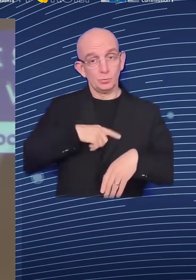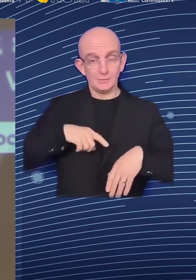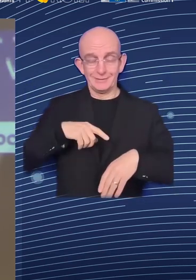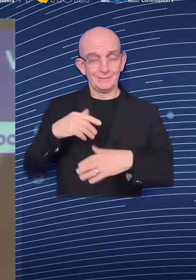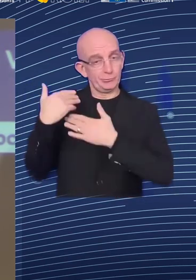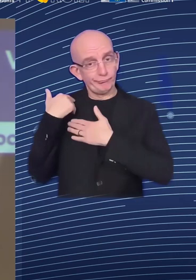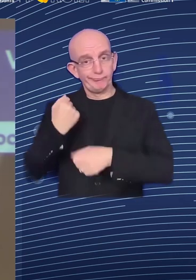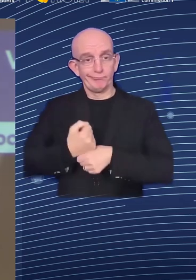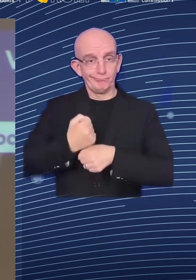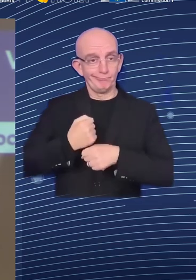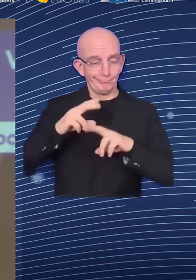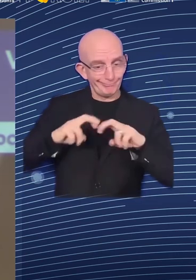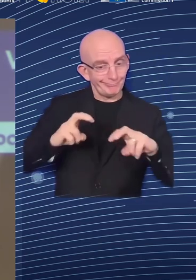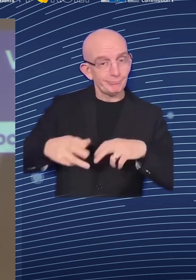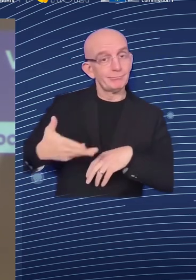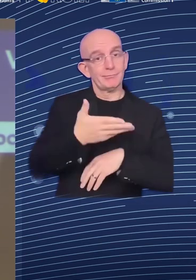the platform in order to be.